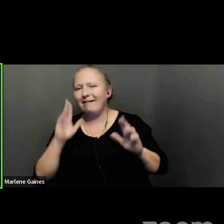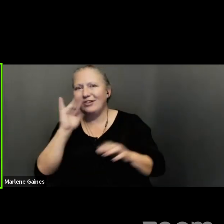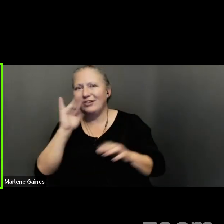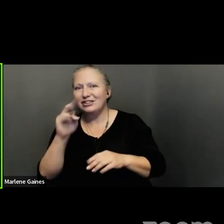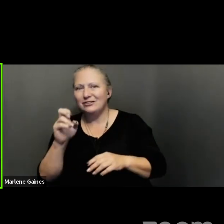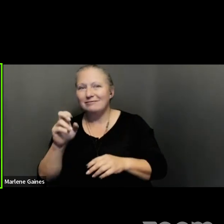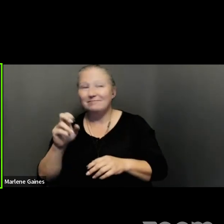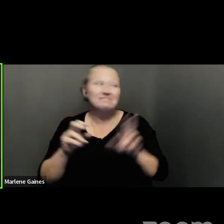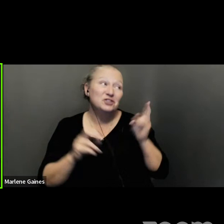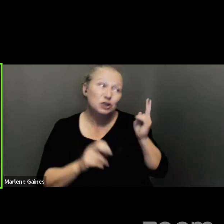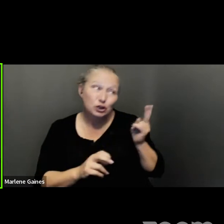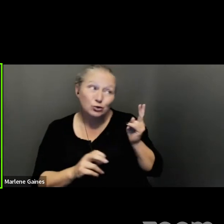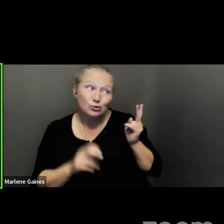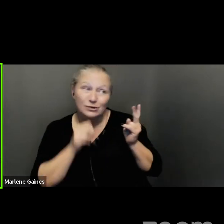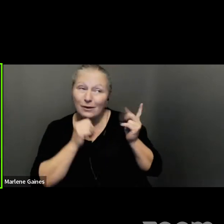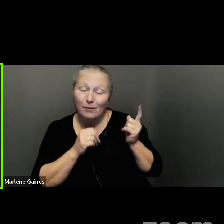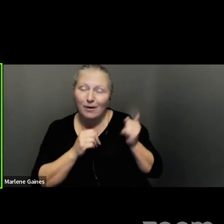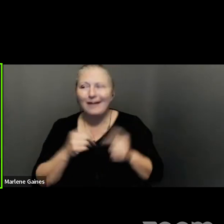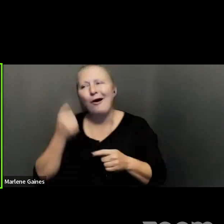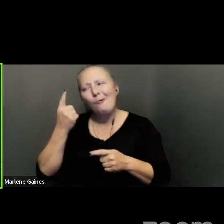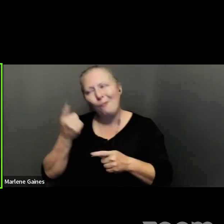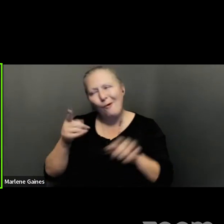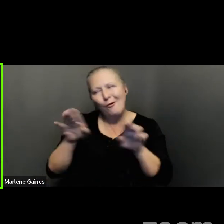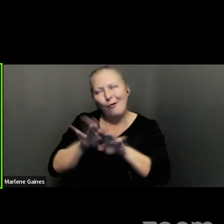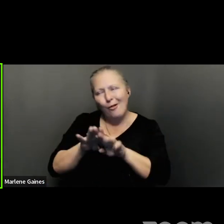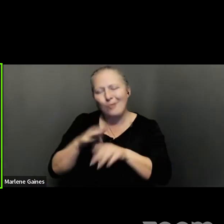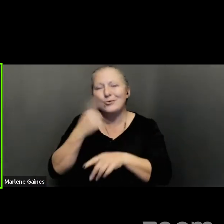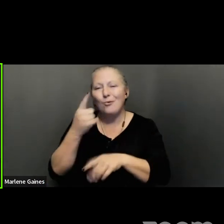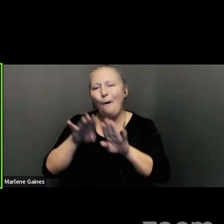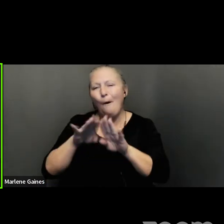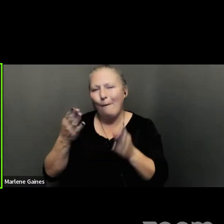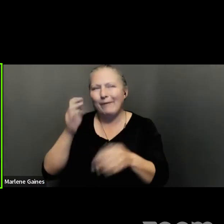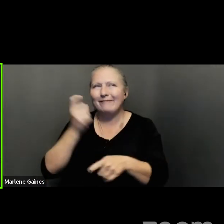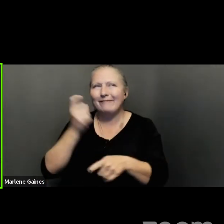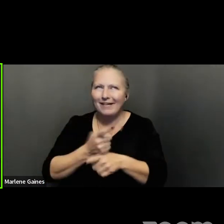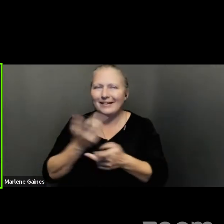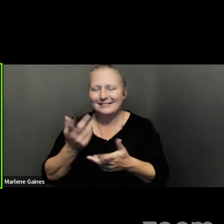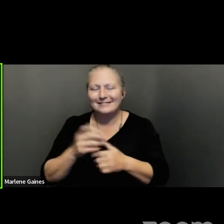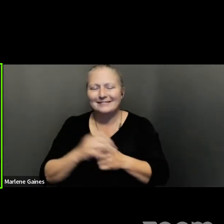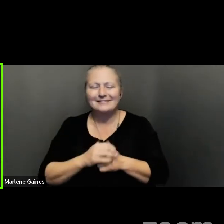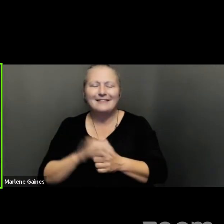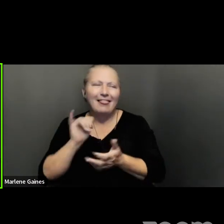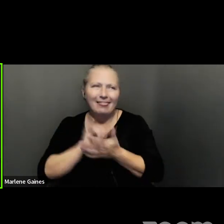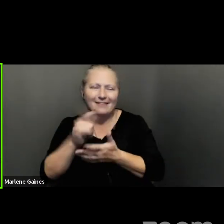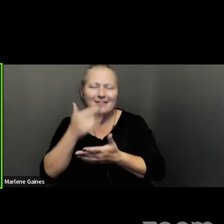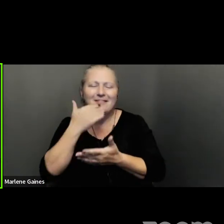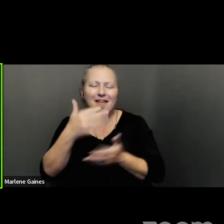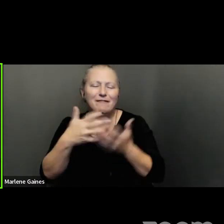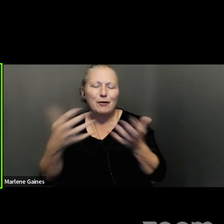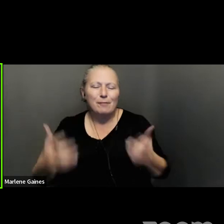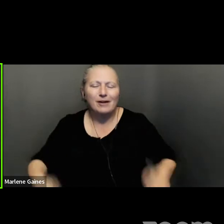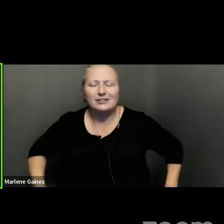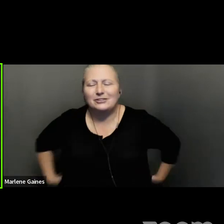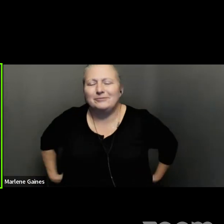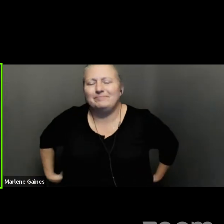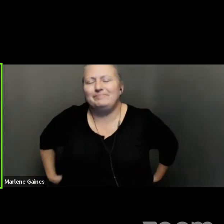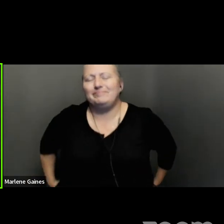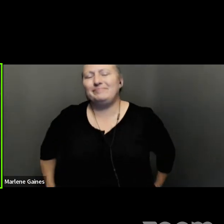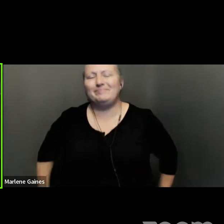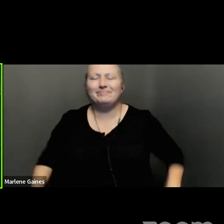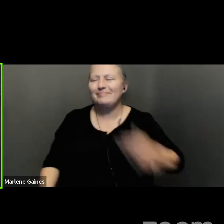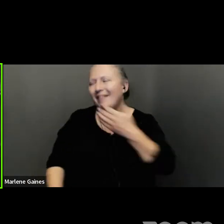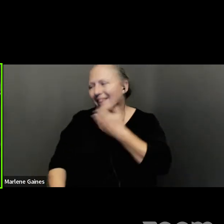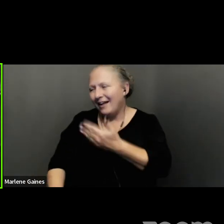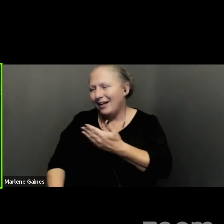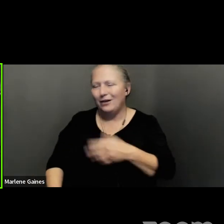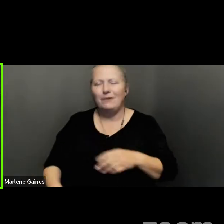two. well, one closed session and one open session. Yes. Yeah. Okay, that's all. Thank you very much. Thank you.